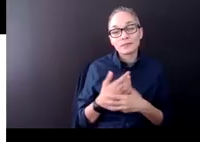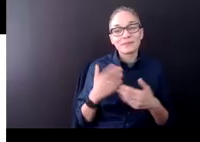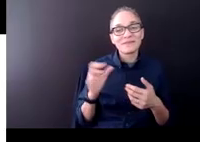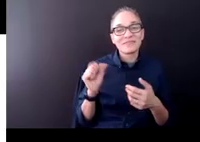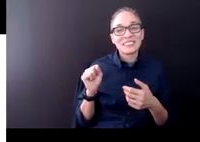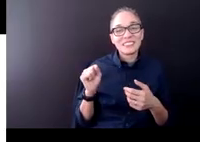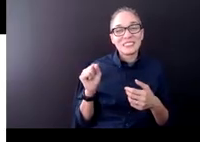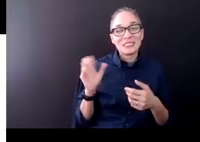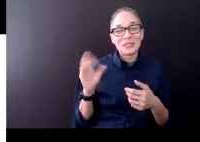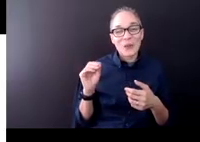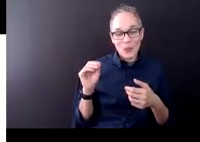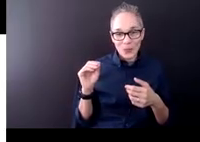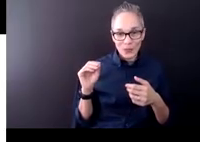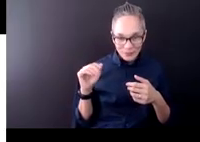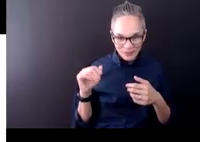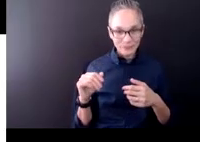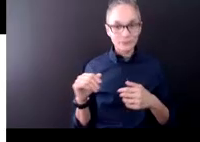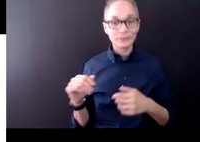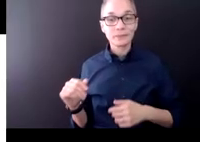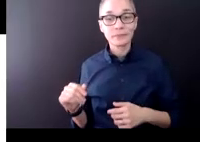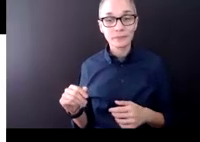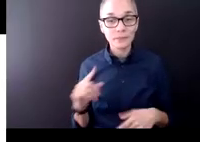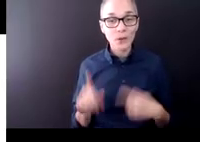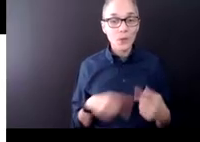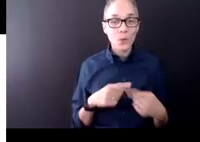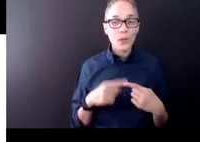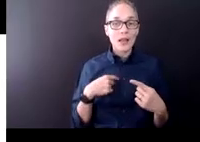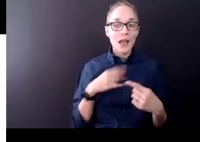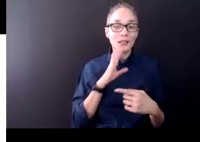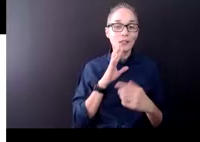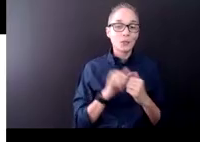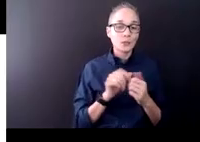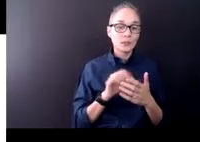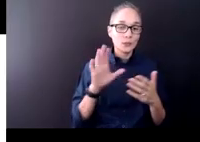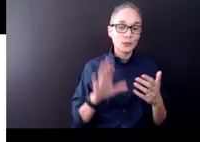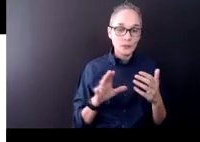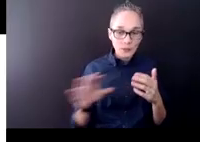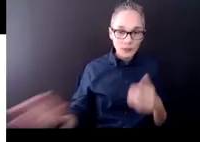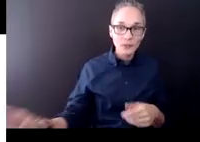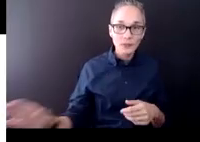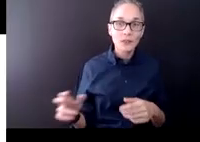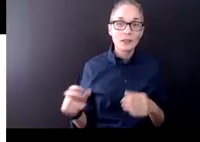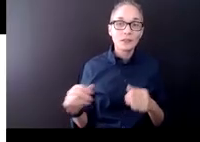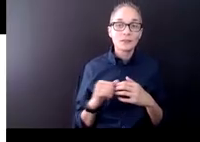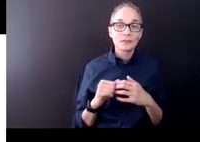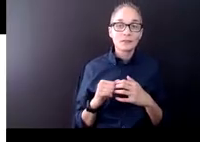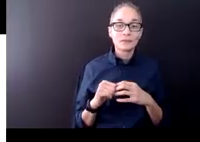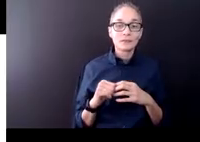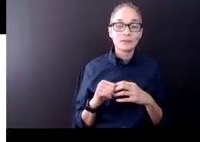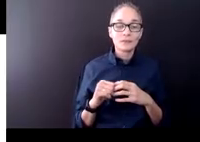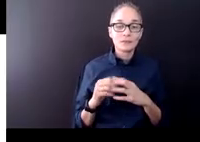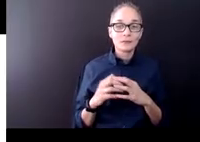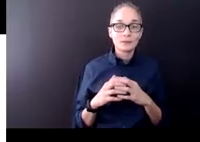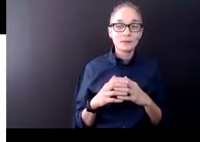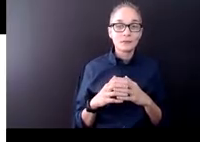So, um, when I talk to students about I tell them that what you're